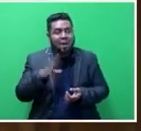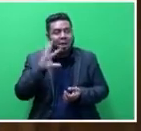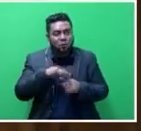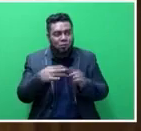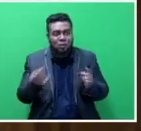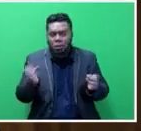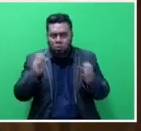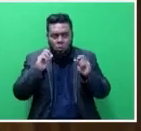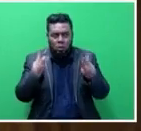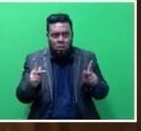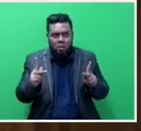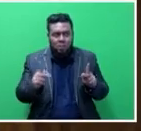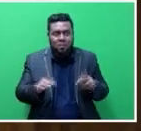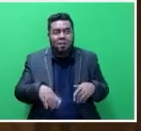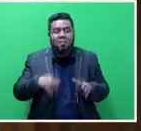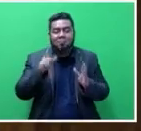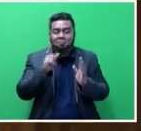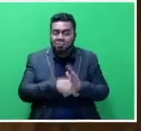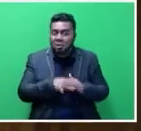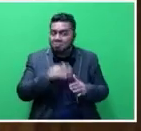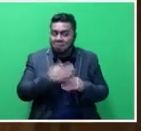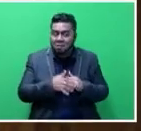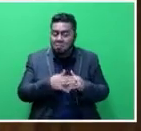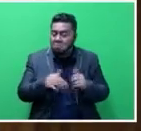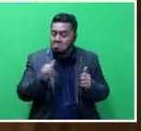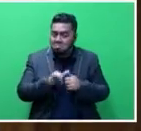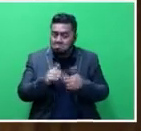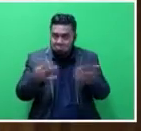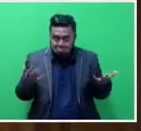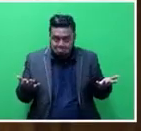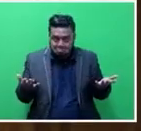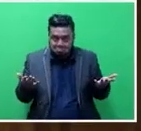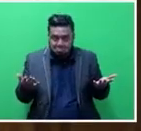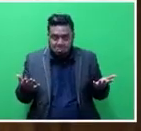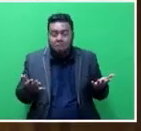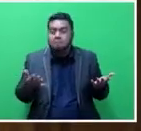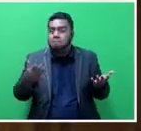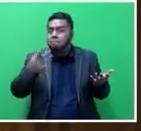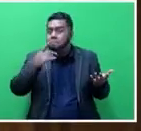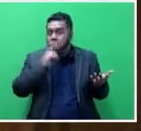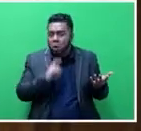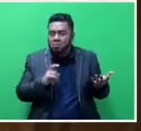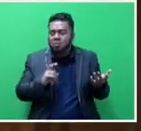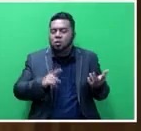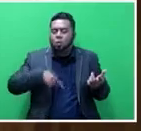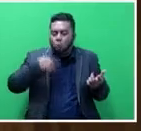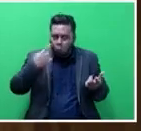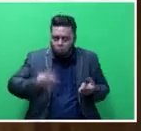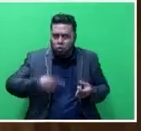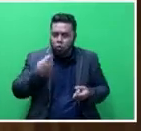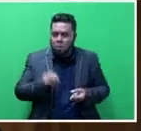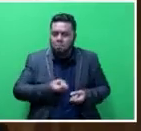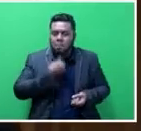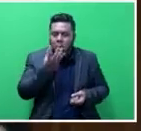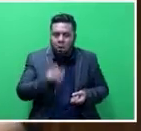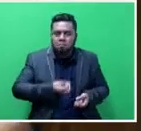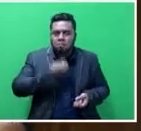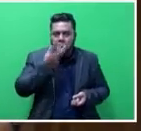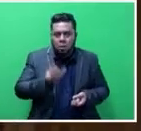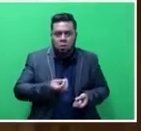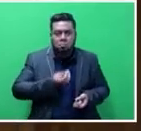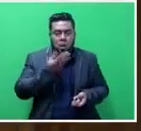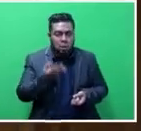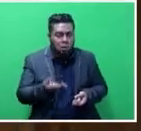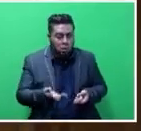was okay, that times had never been better, and the promises just kept coming. We